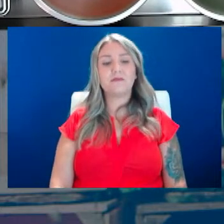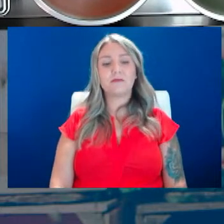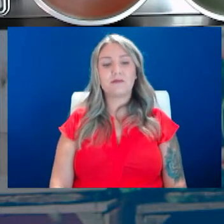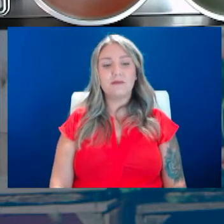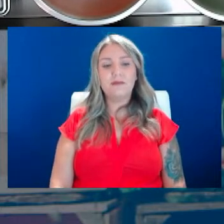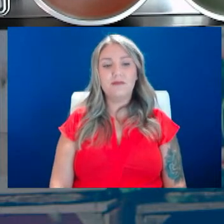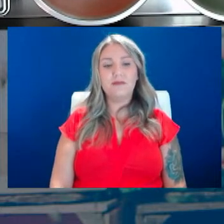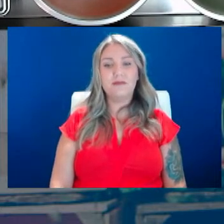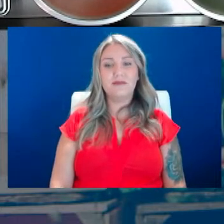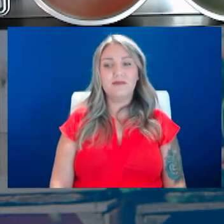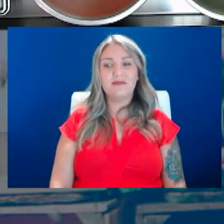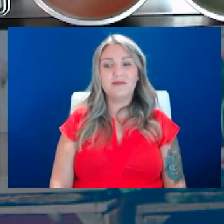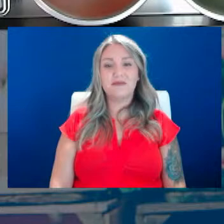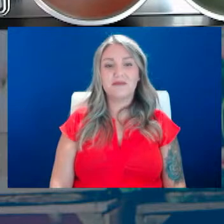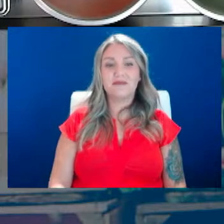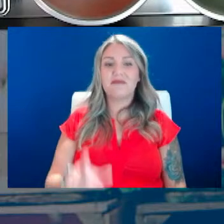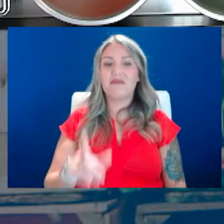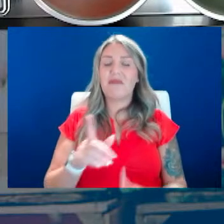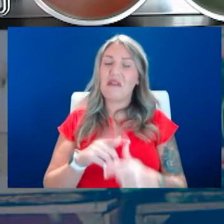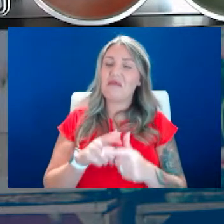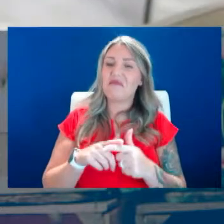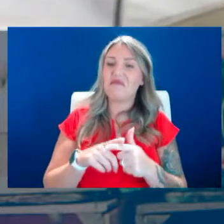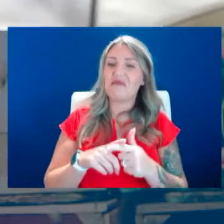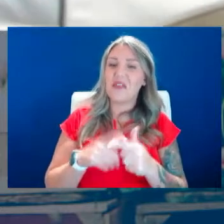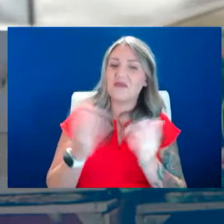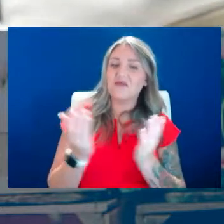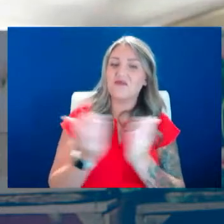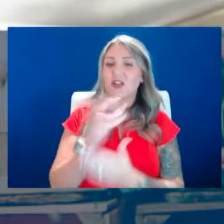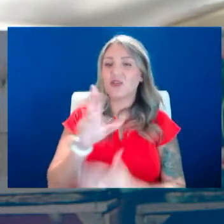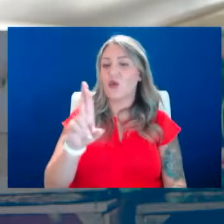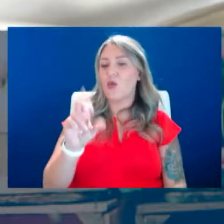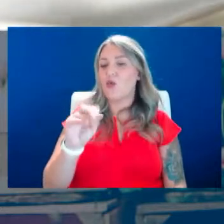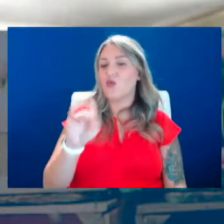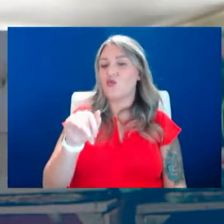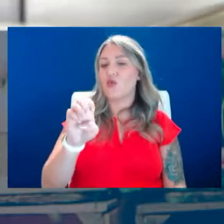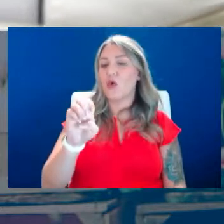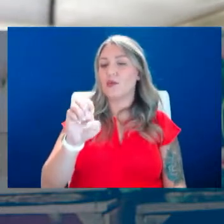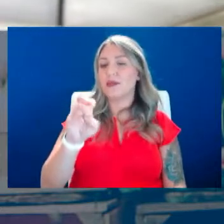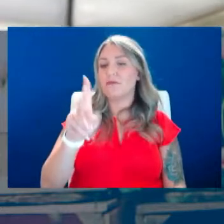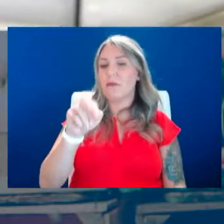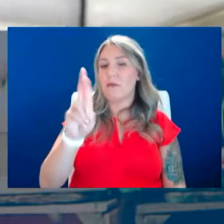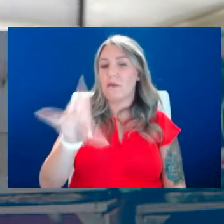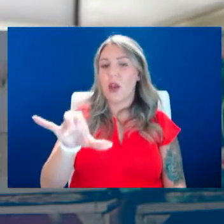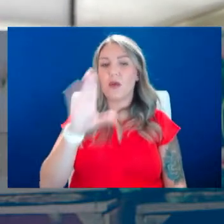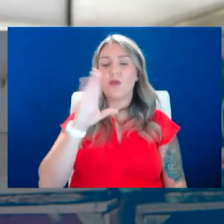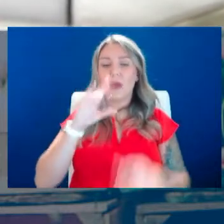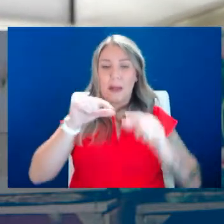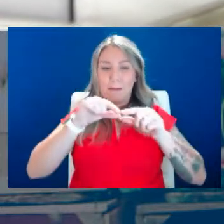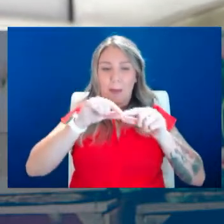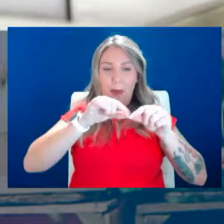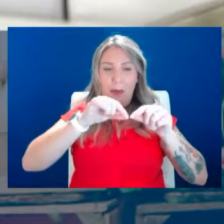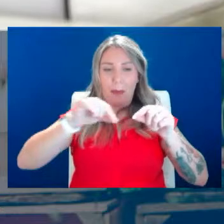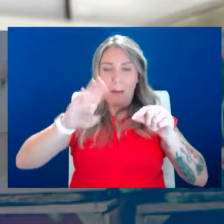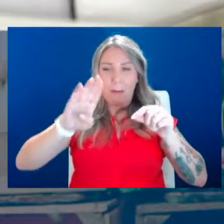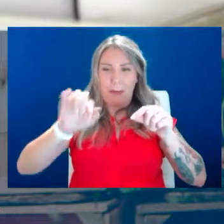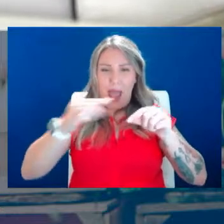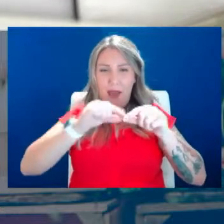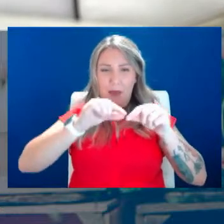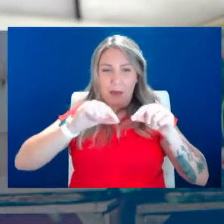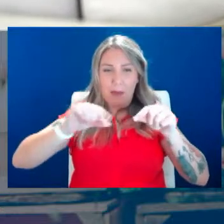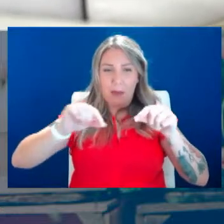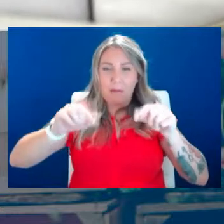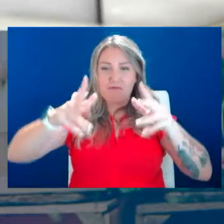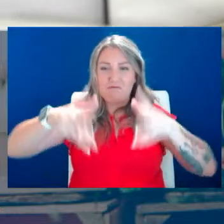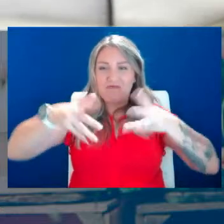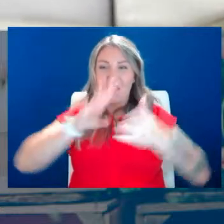and to kick it off, a little fresh rosemary. What we're going to do is we're going to seal that in a bag. Let that marinate for about 4 hours. You can also let